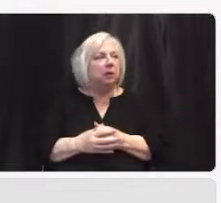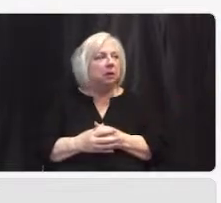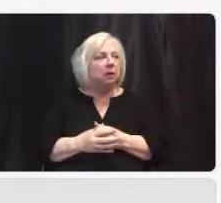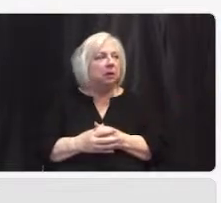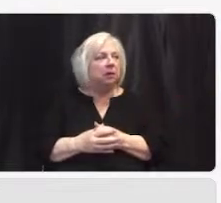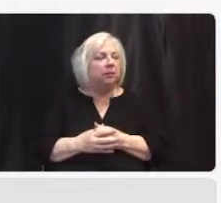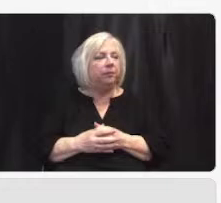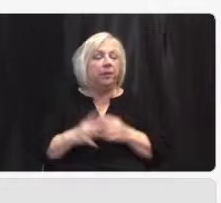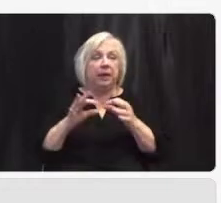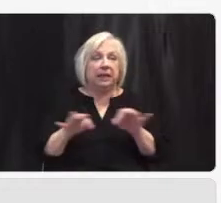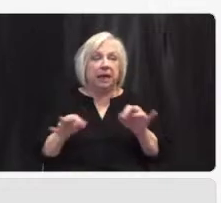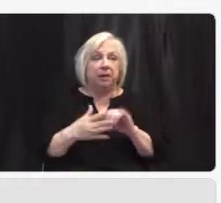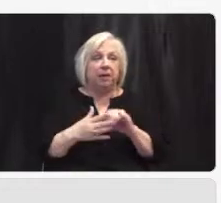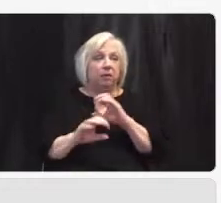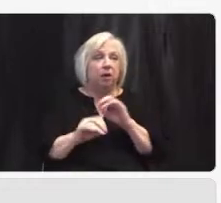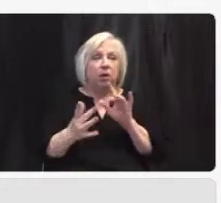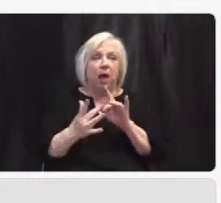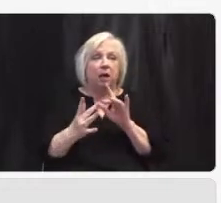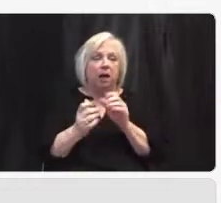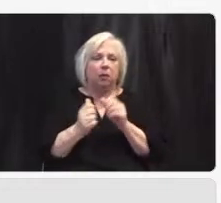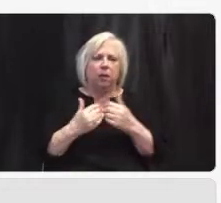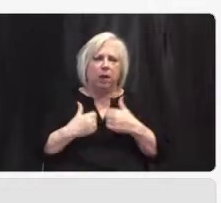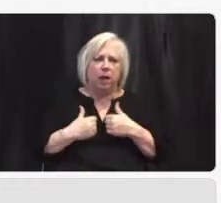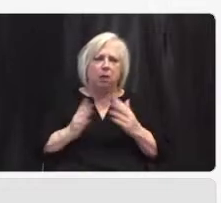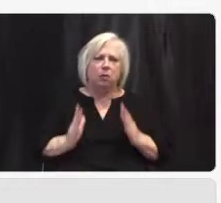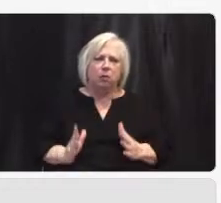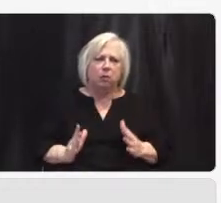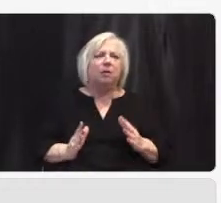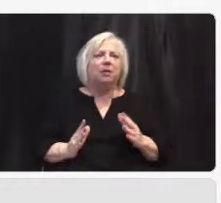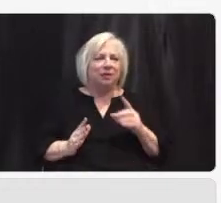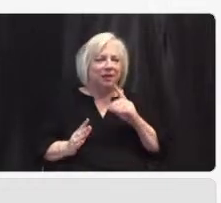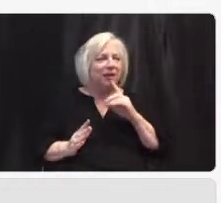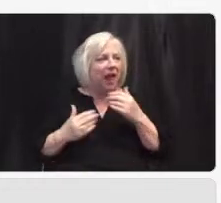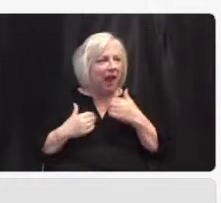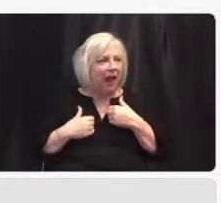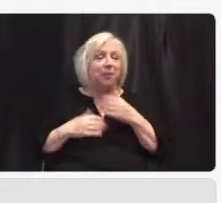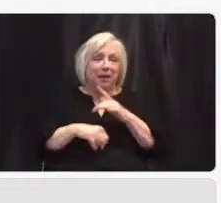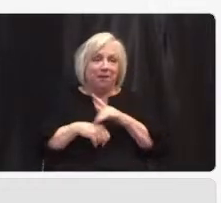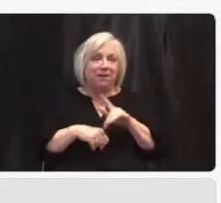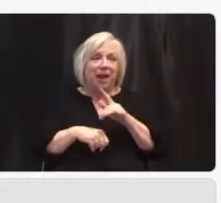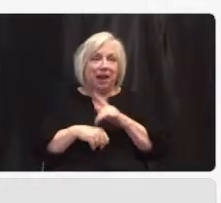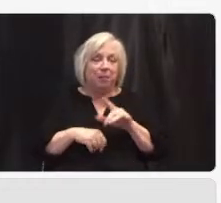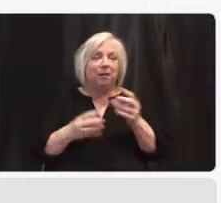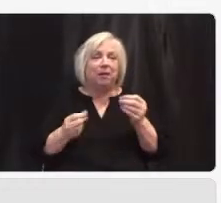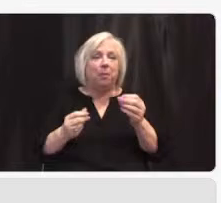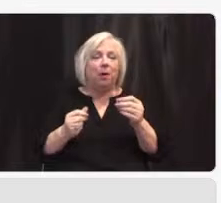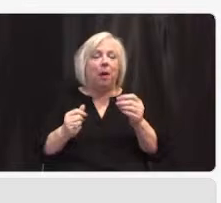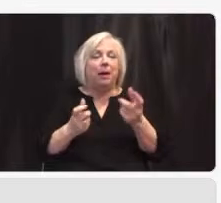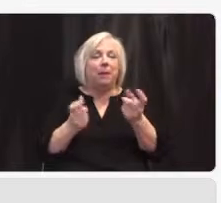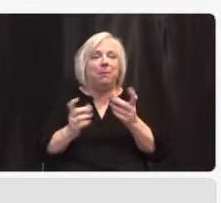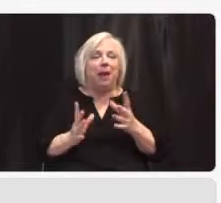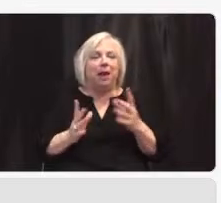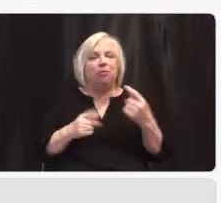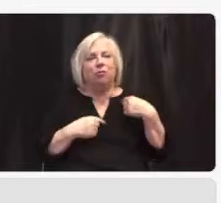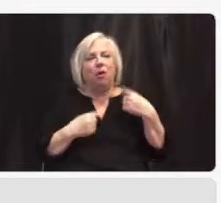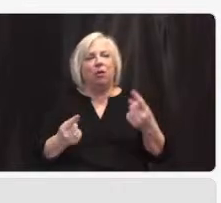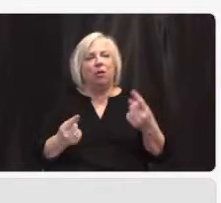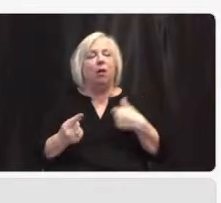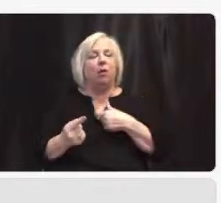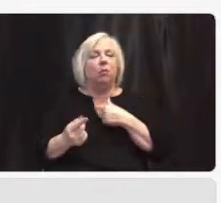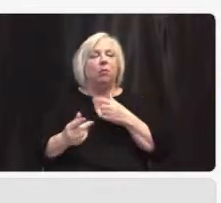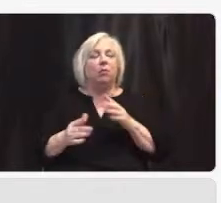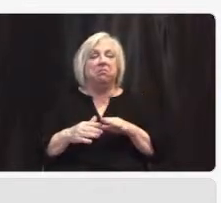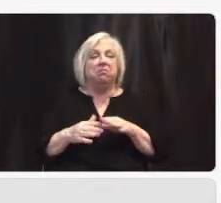The statement that there's no contact from the owner, there has been availability of the property manager all along, and we have opened ourselves